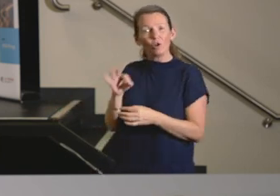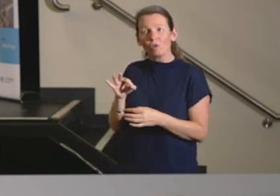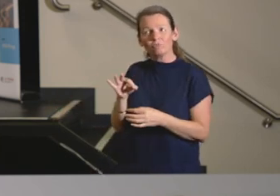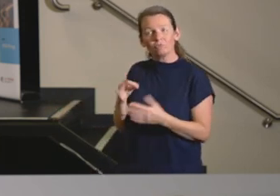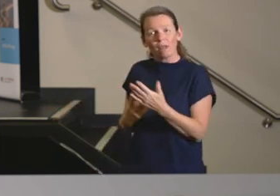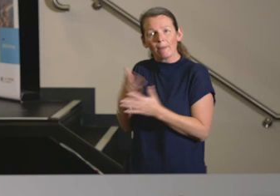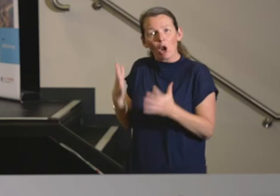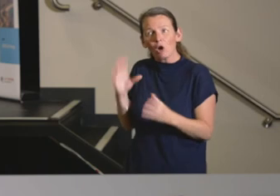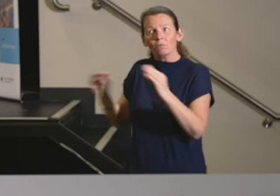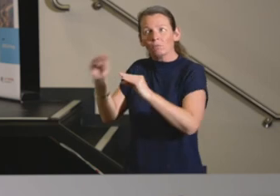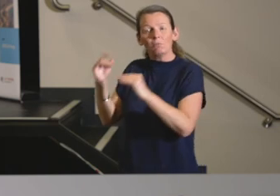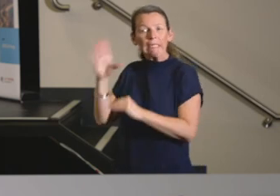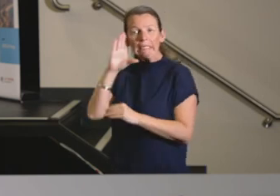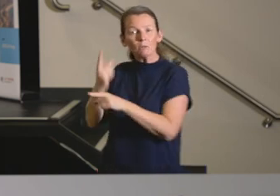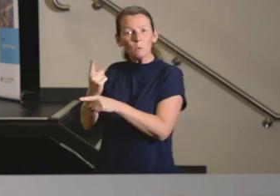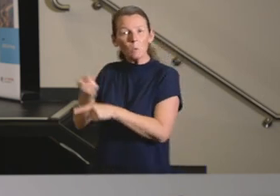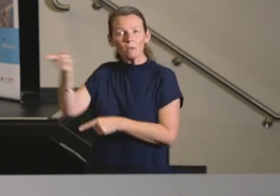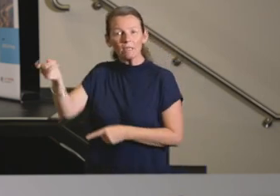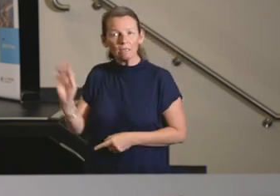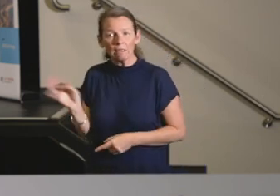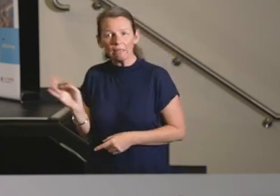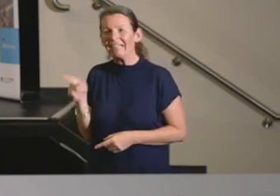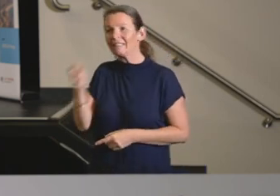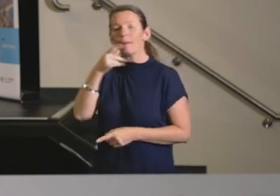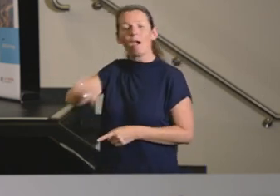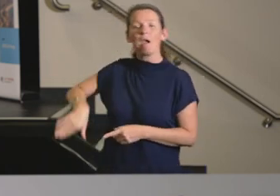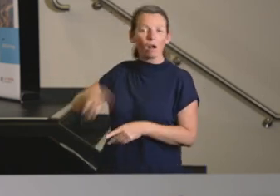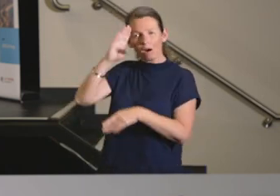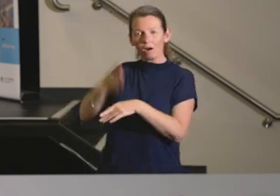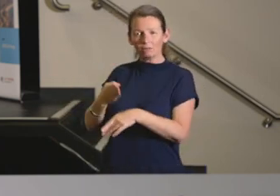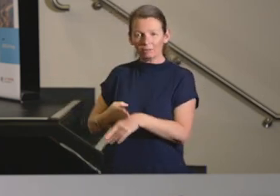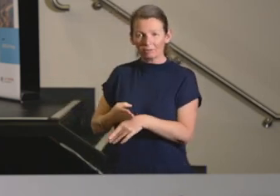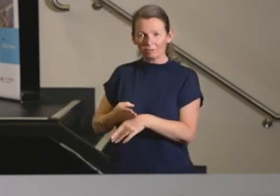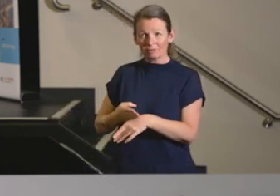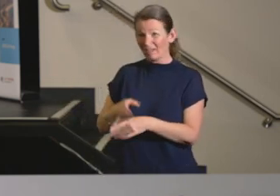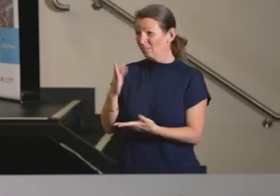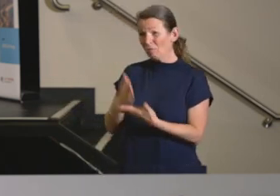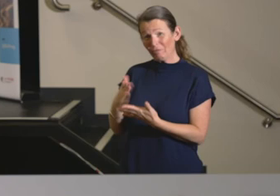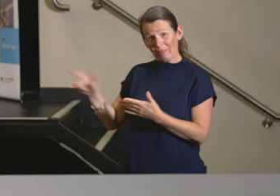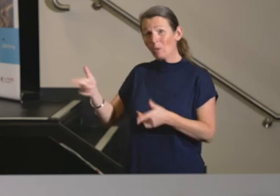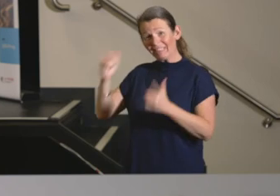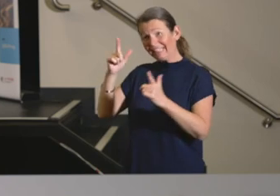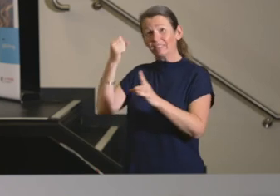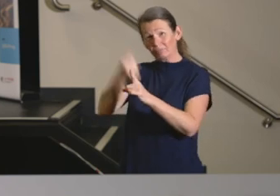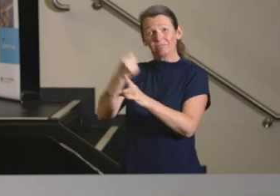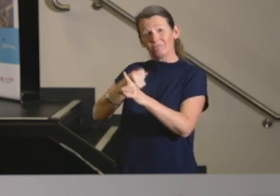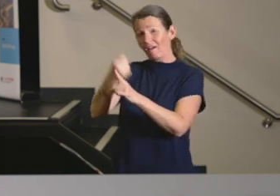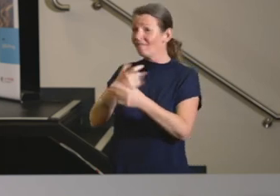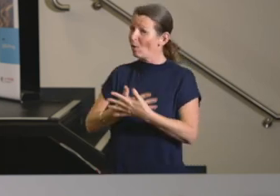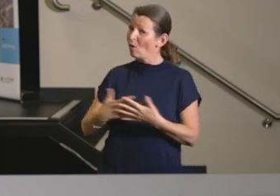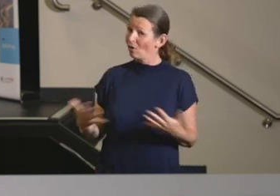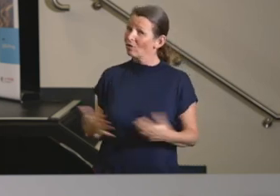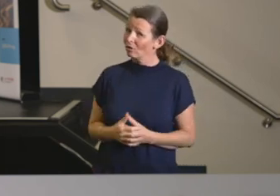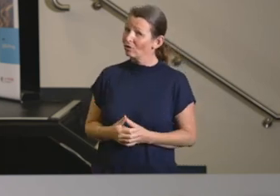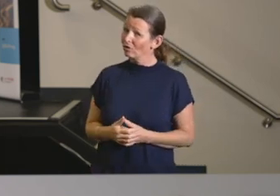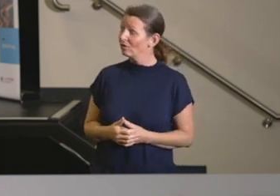like Enele Sopoanga or Hilda Heine or a lot of these leaders who are actually at the forefront of this and who have been fighting for a long time. So, but